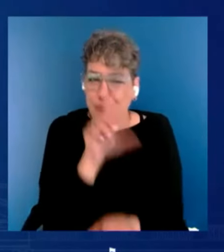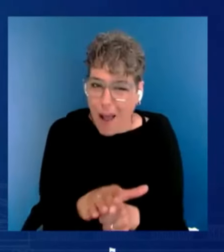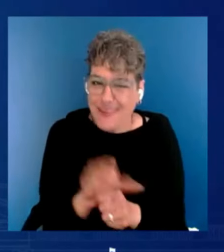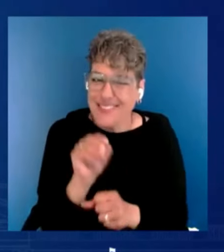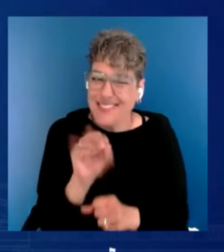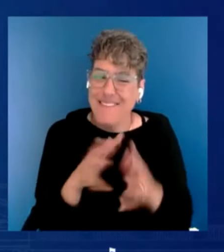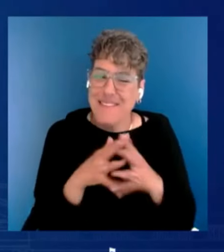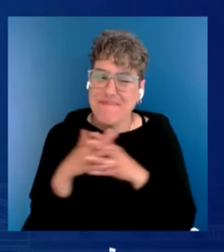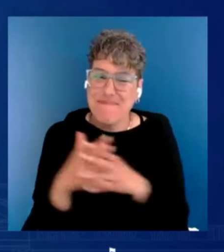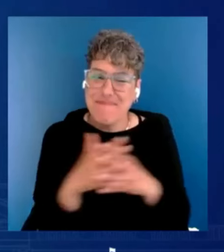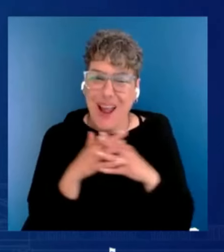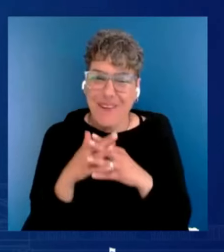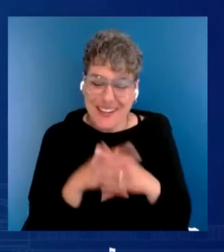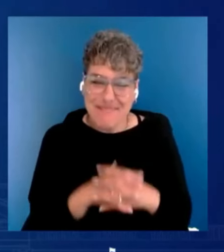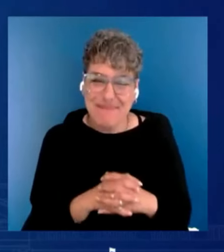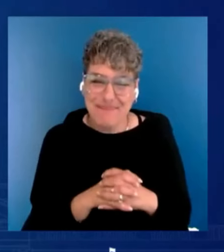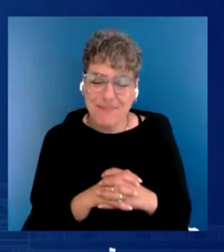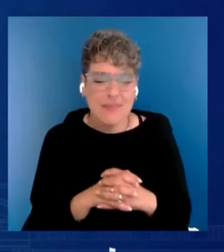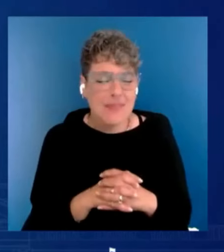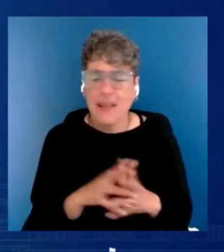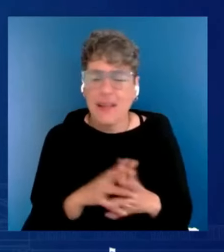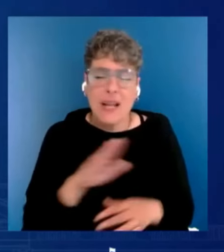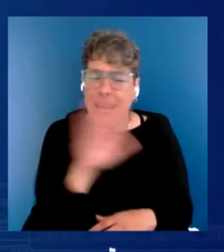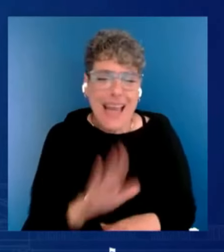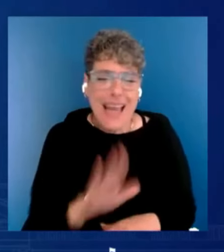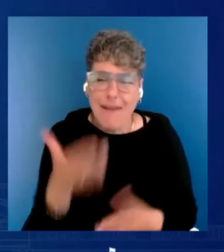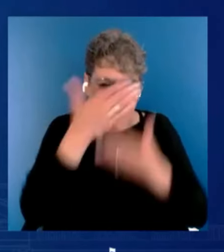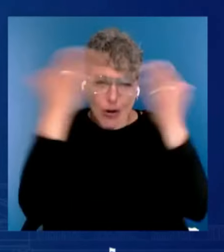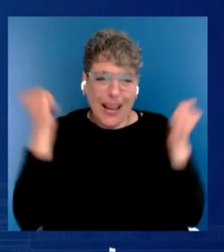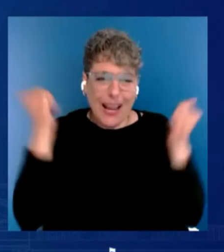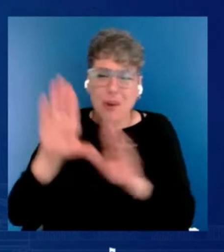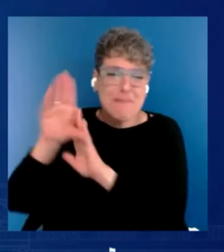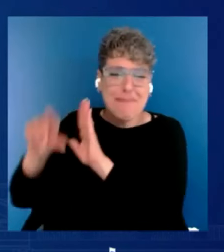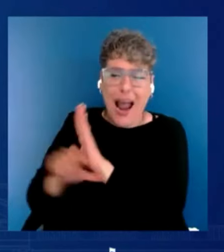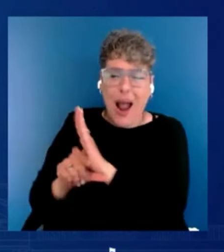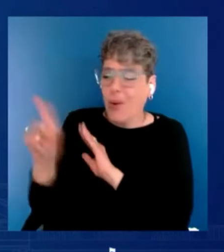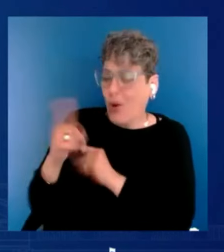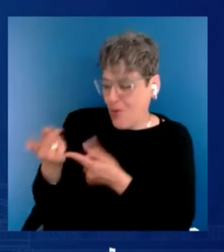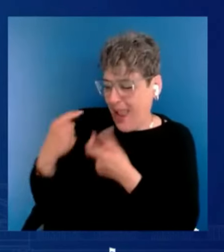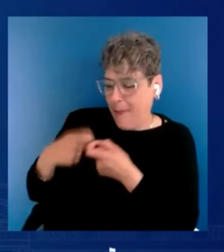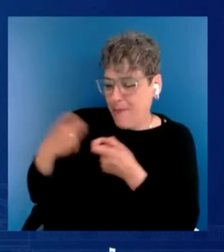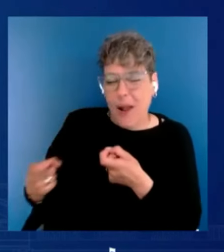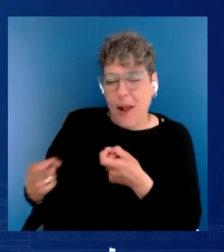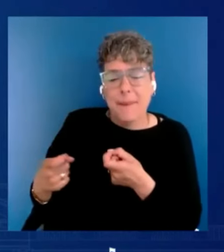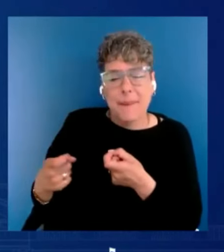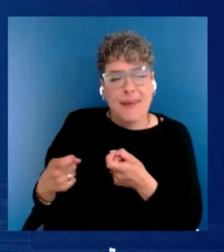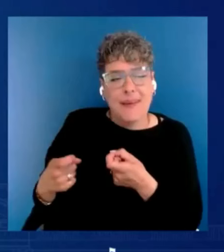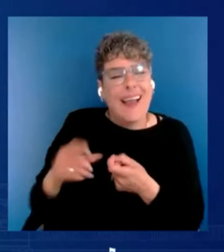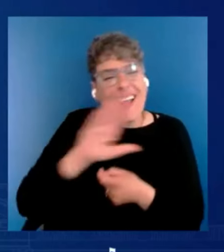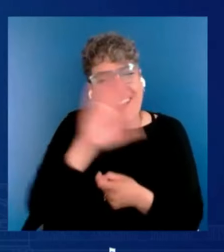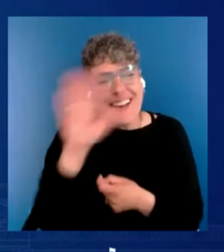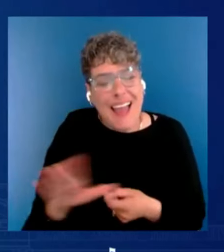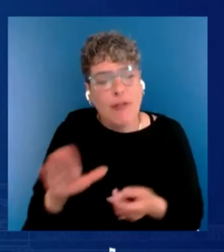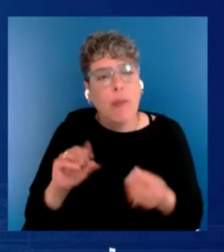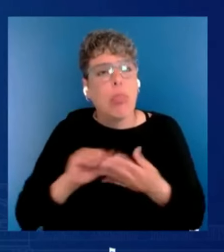So let us never forget where we came from. Let us never forget to be proud of our heritage. And